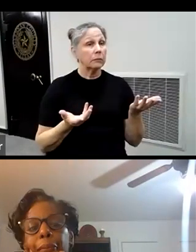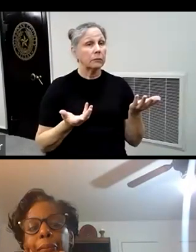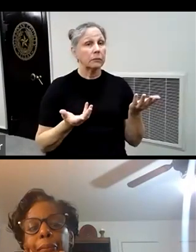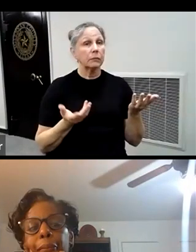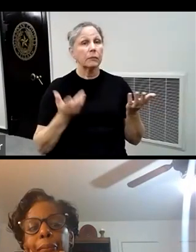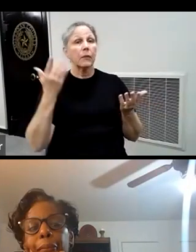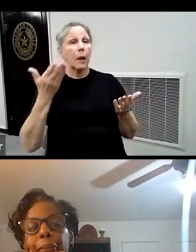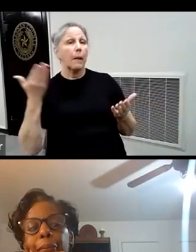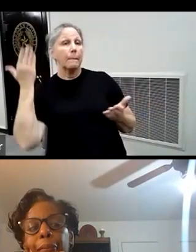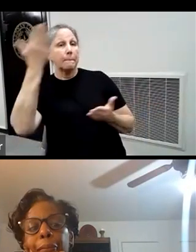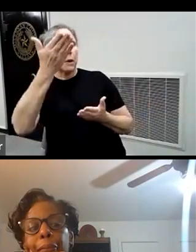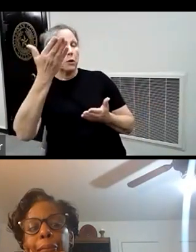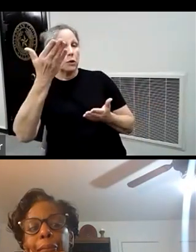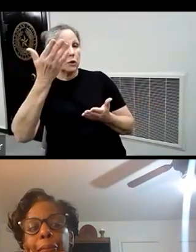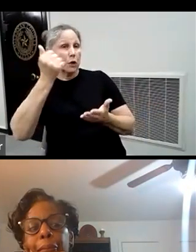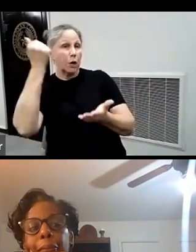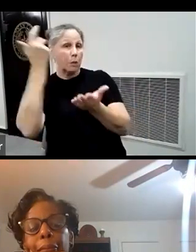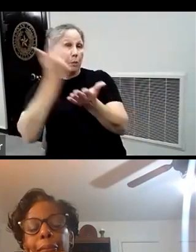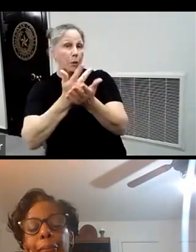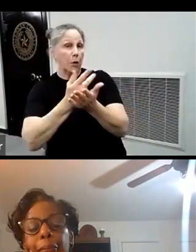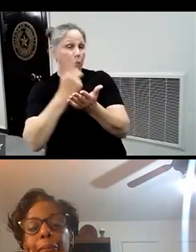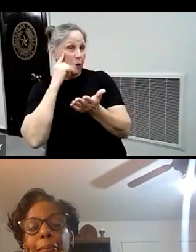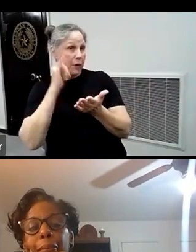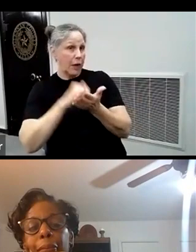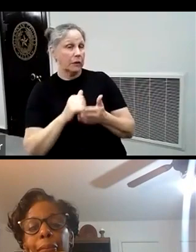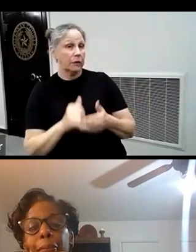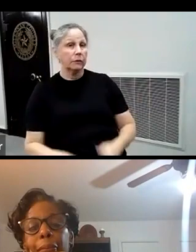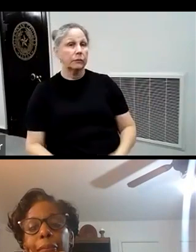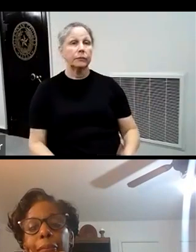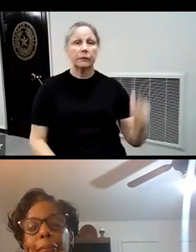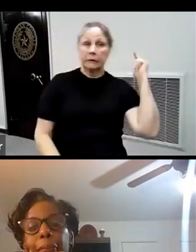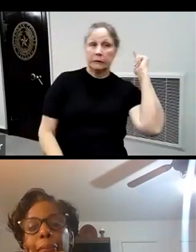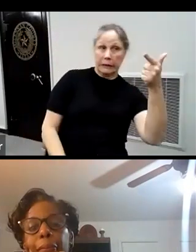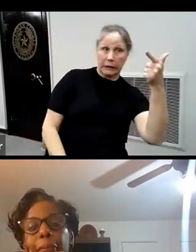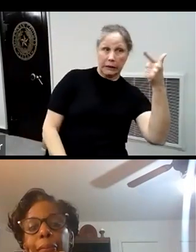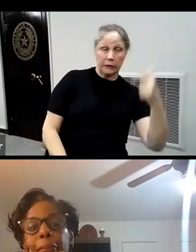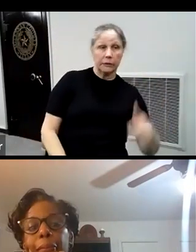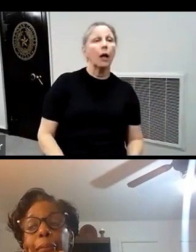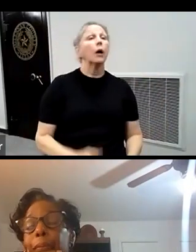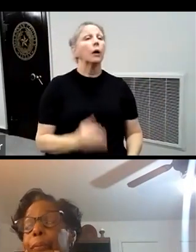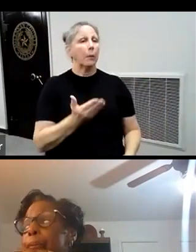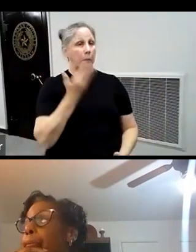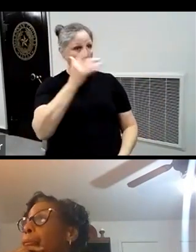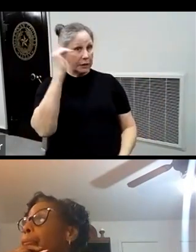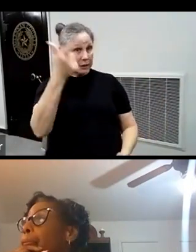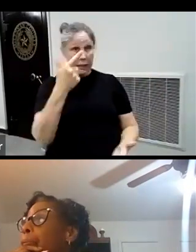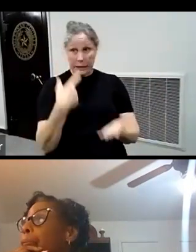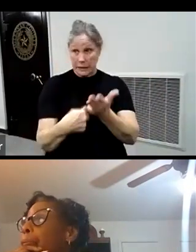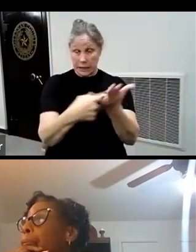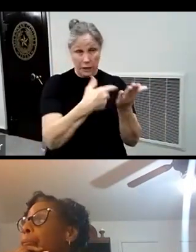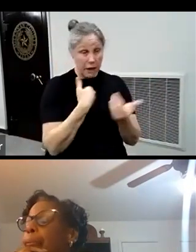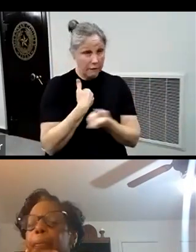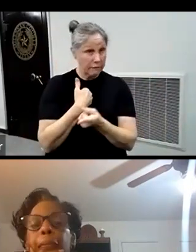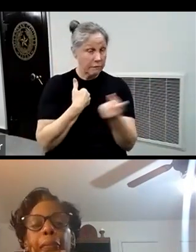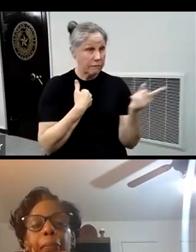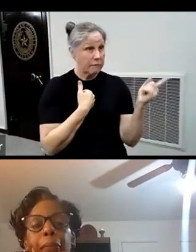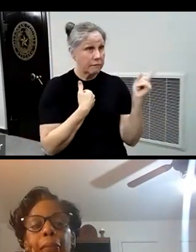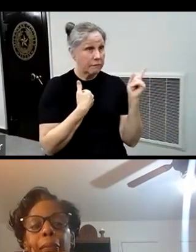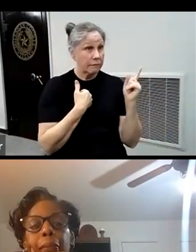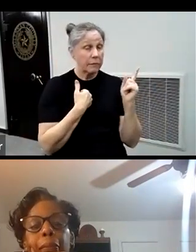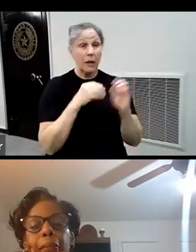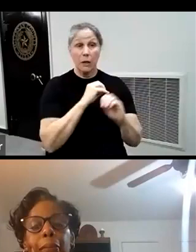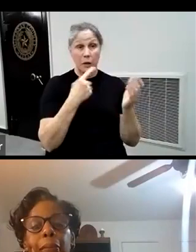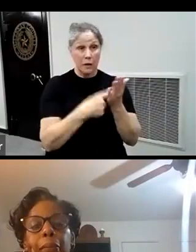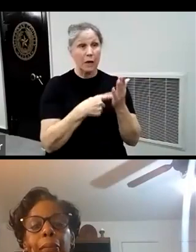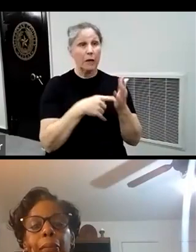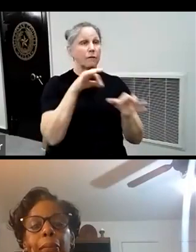Motion to approve the request for the grant proposal. Second. Motion made and seconded. Any other discussion? No other